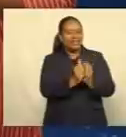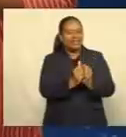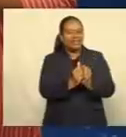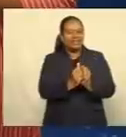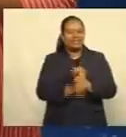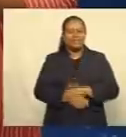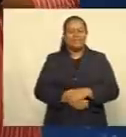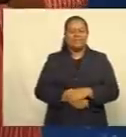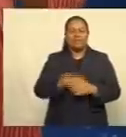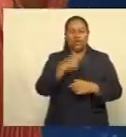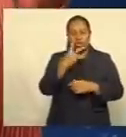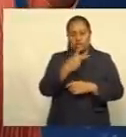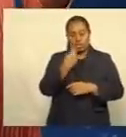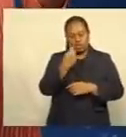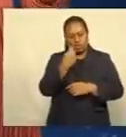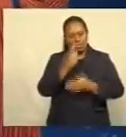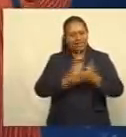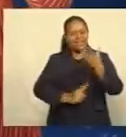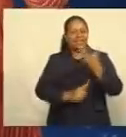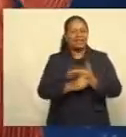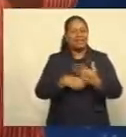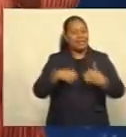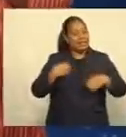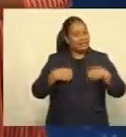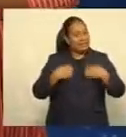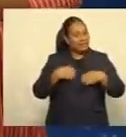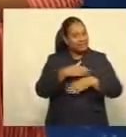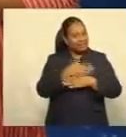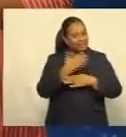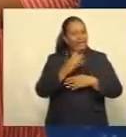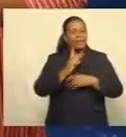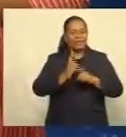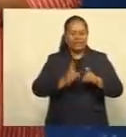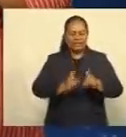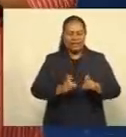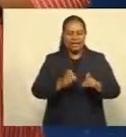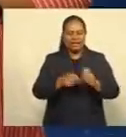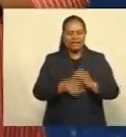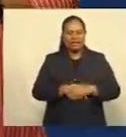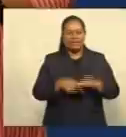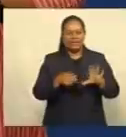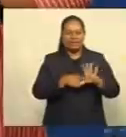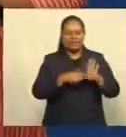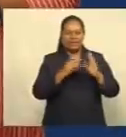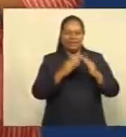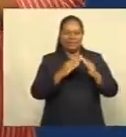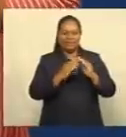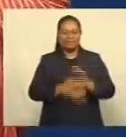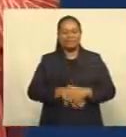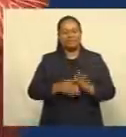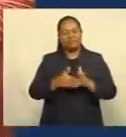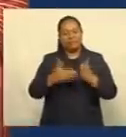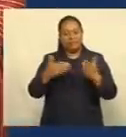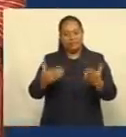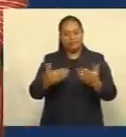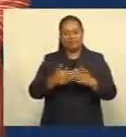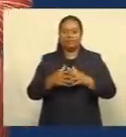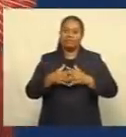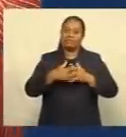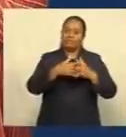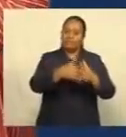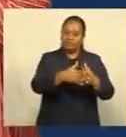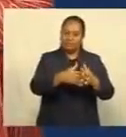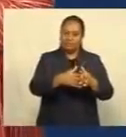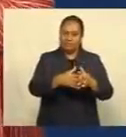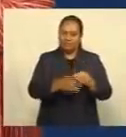around 2 days. Exciting times, but stay indoors if you have to. Now moving on to the west, it had